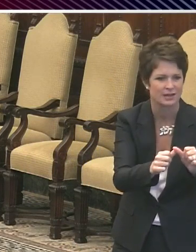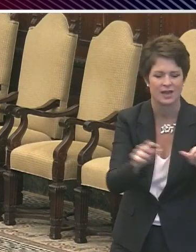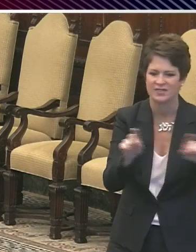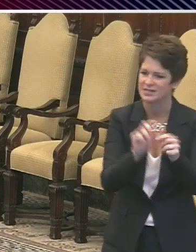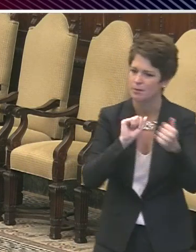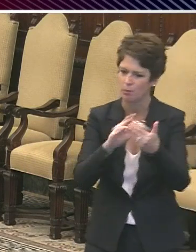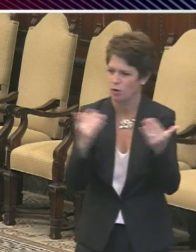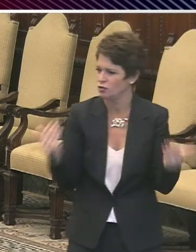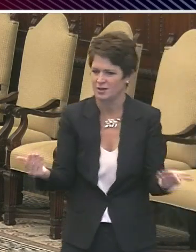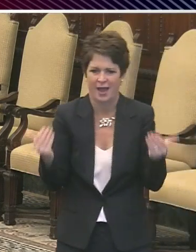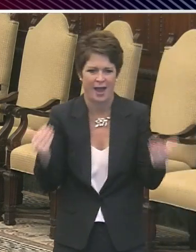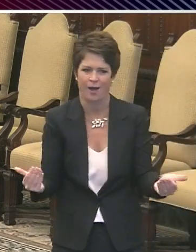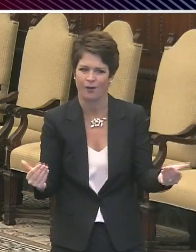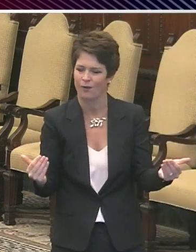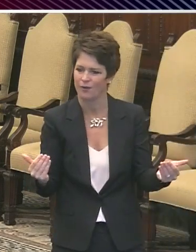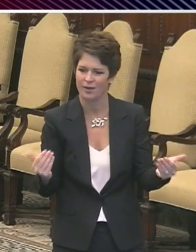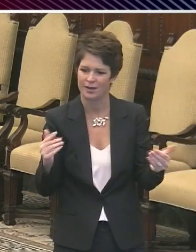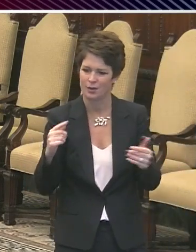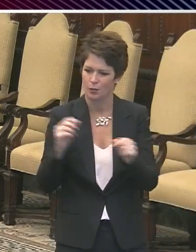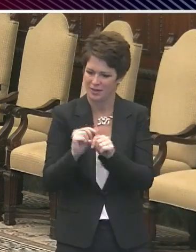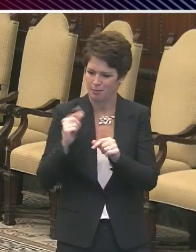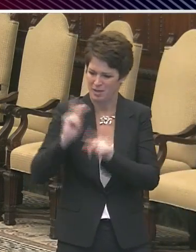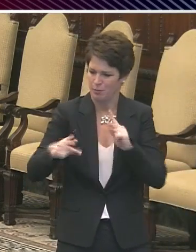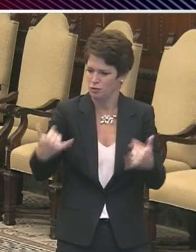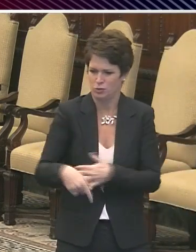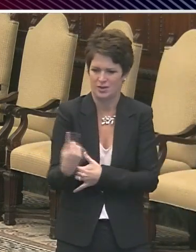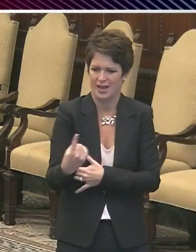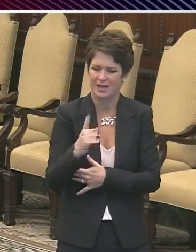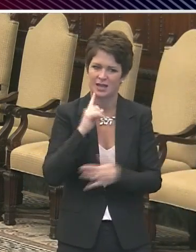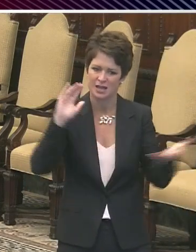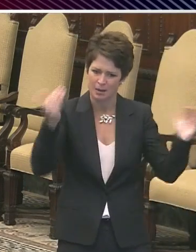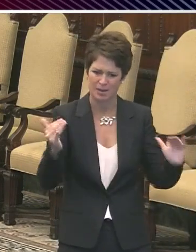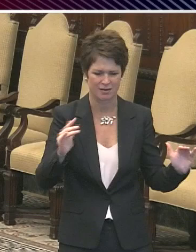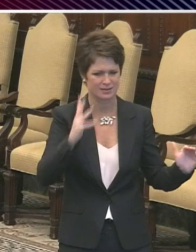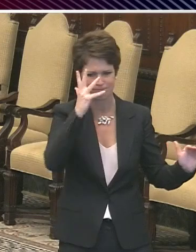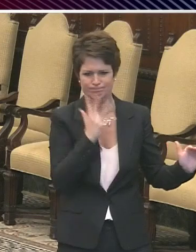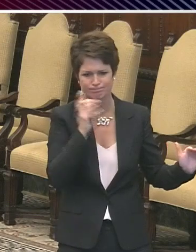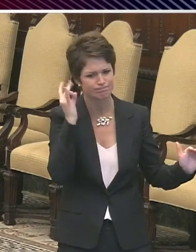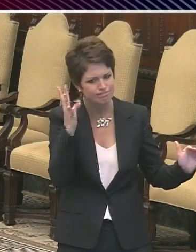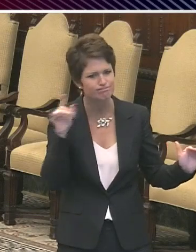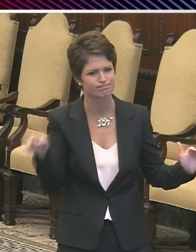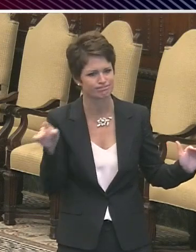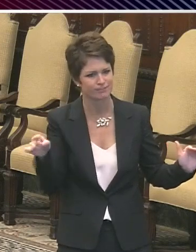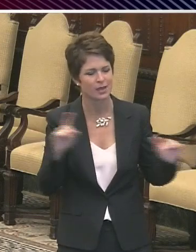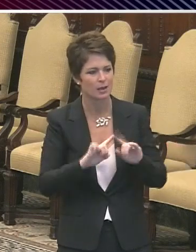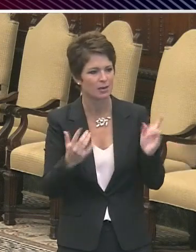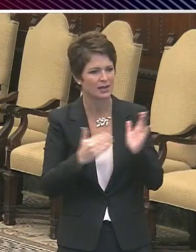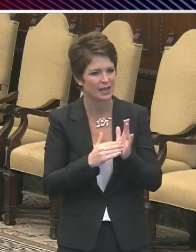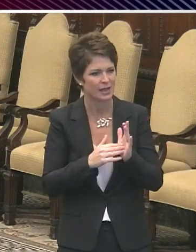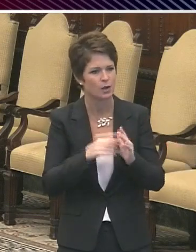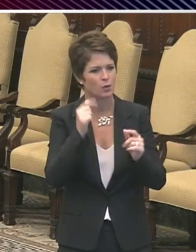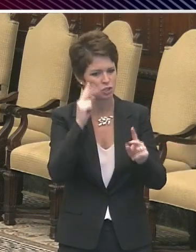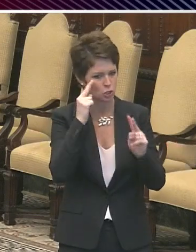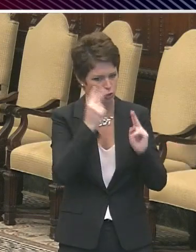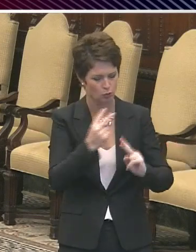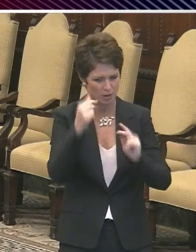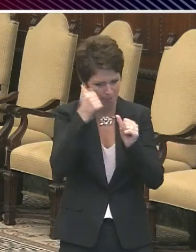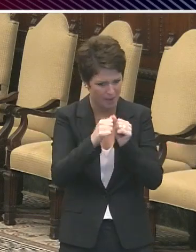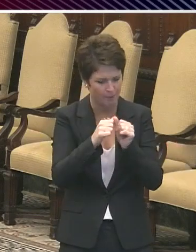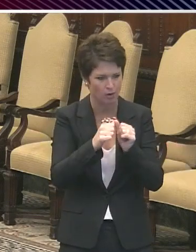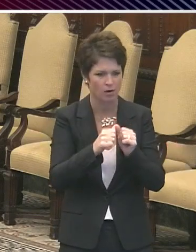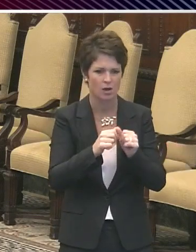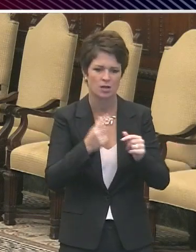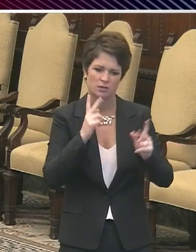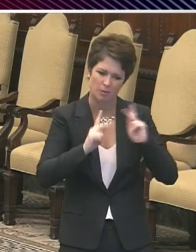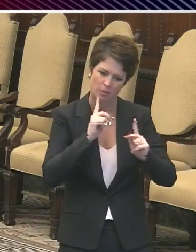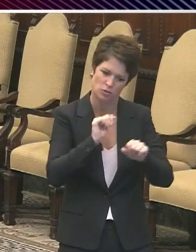of approach in the generations of today. It's sad to see. And we should all watch Band of Brothers and remember what it was like to have to